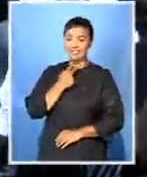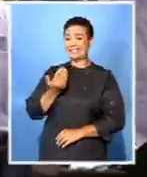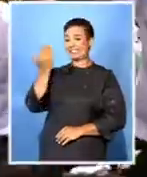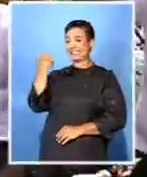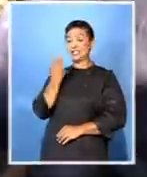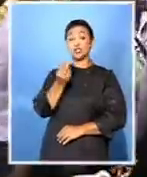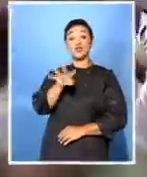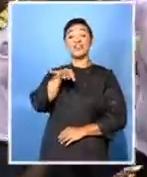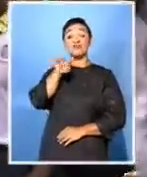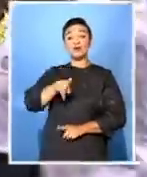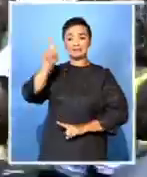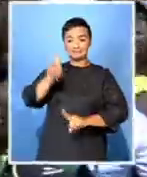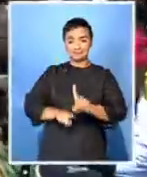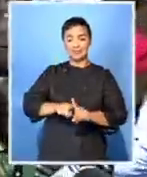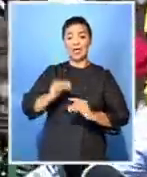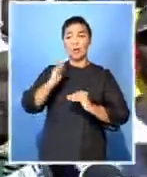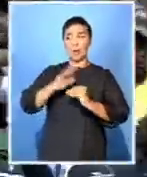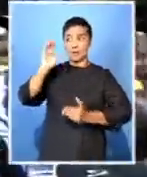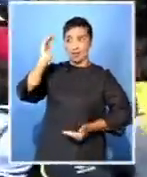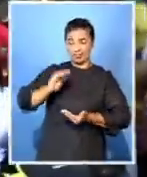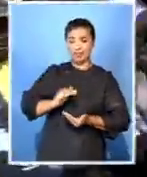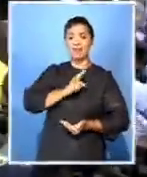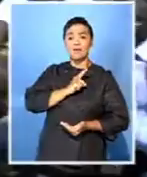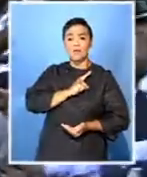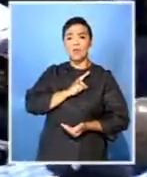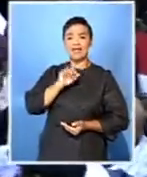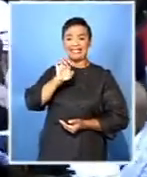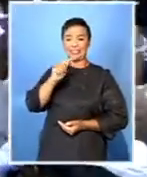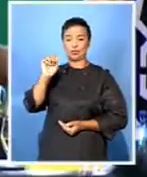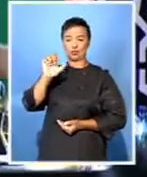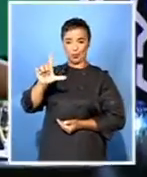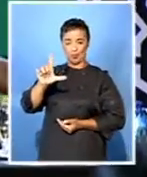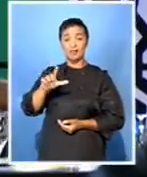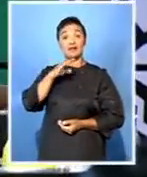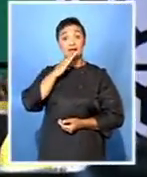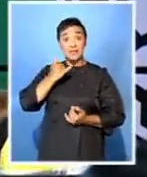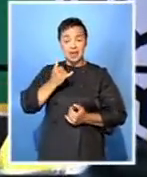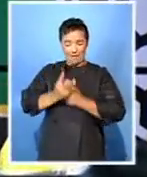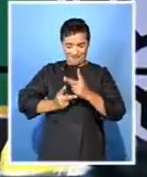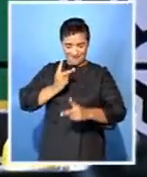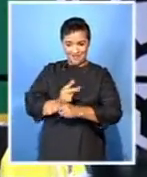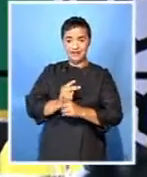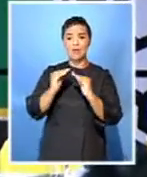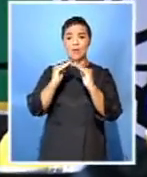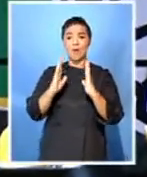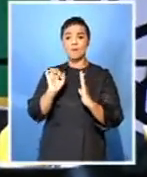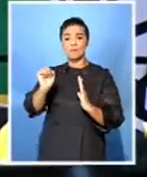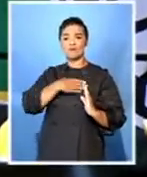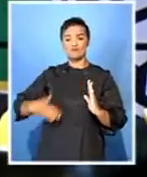the e-toll saga and in the 2016 local government elections, the party paying the price for the Nkandla saga.